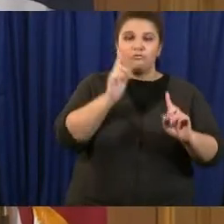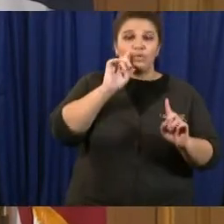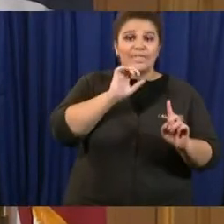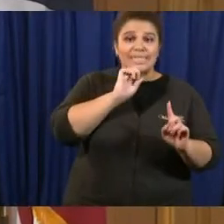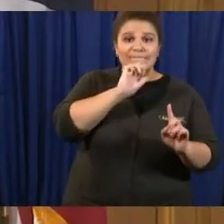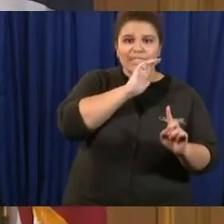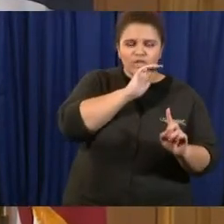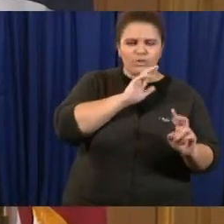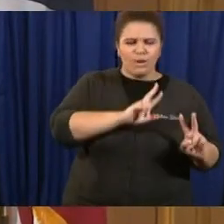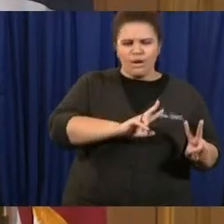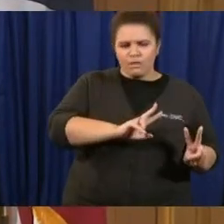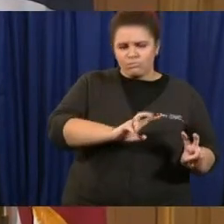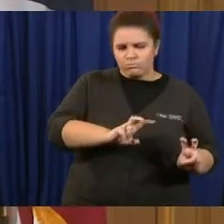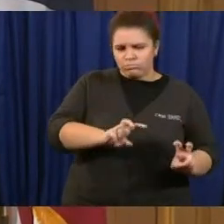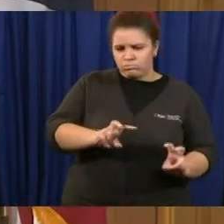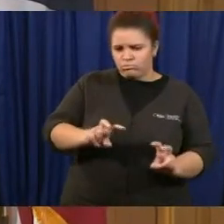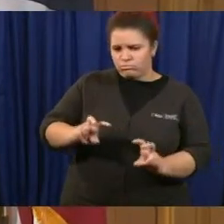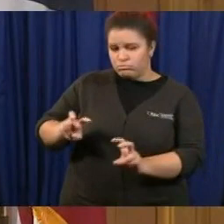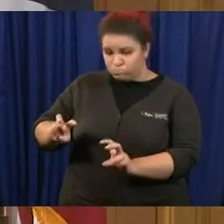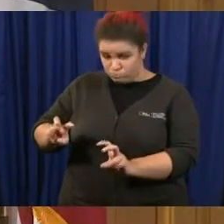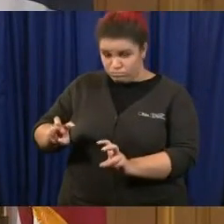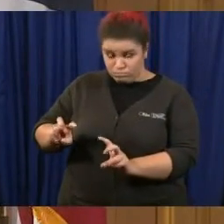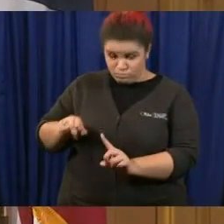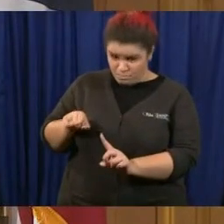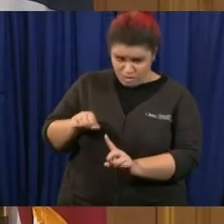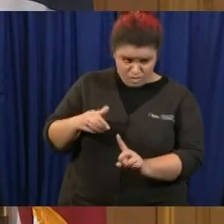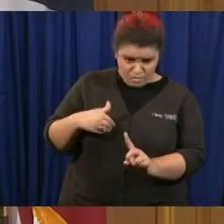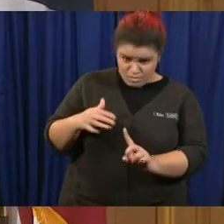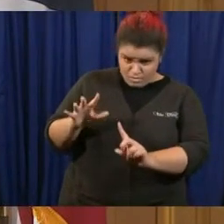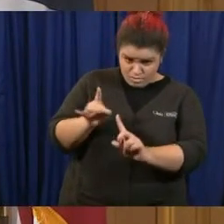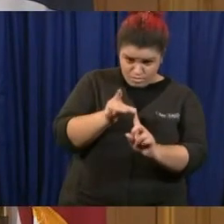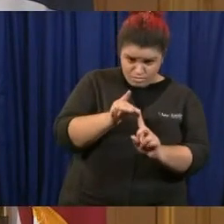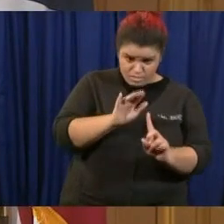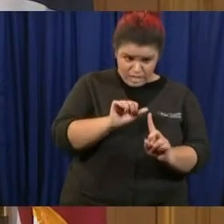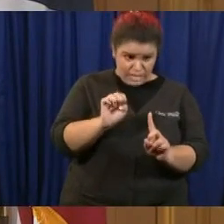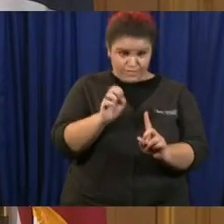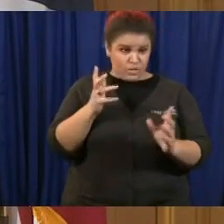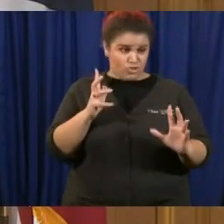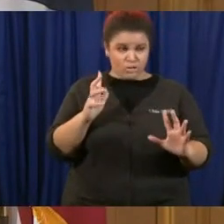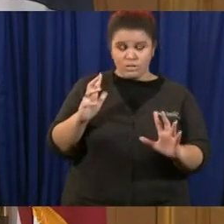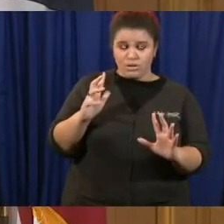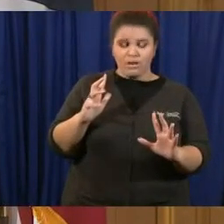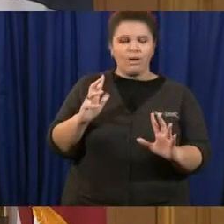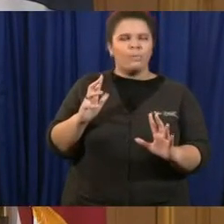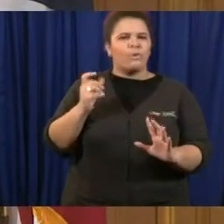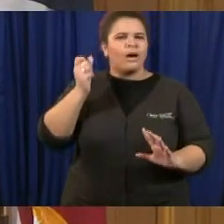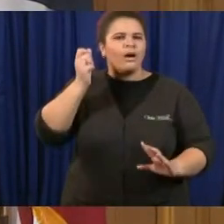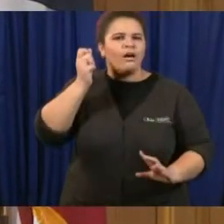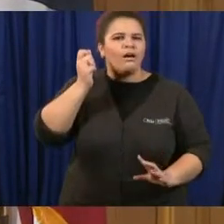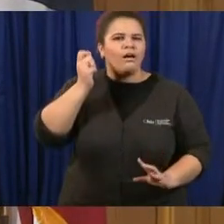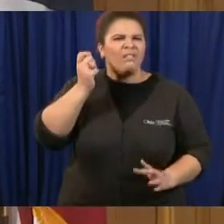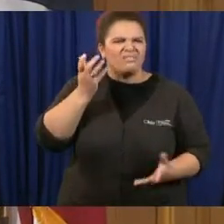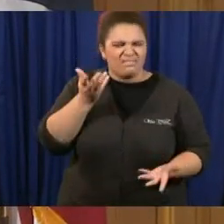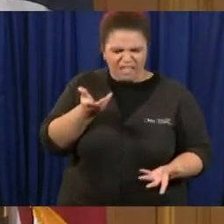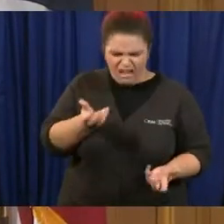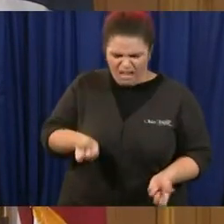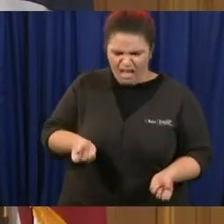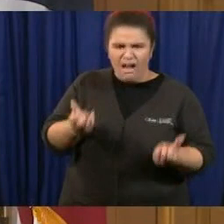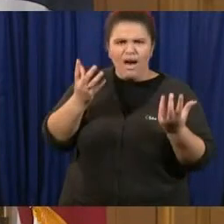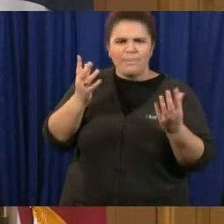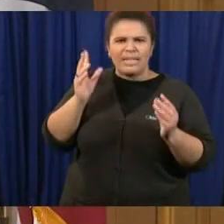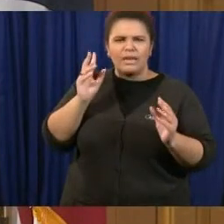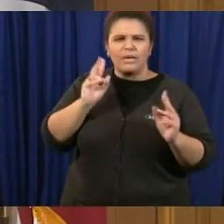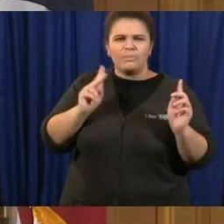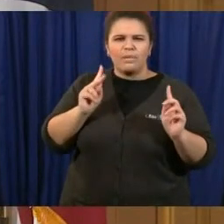COVID-19 case. How is it not a public record, the number of cases among residents